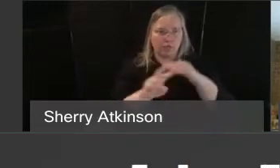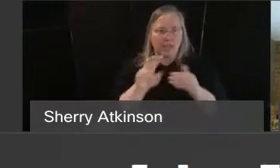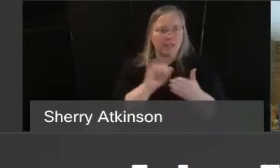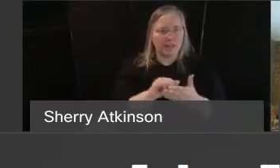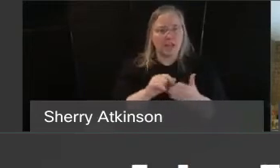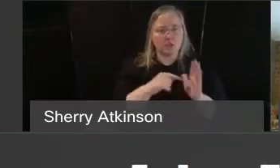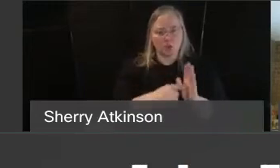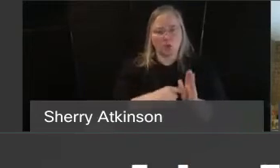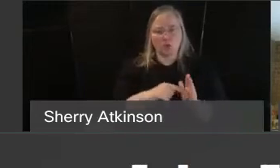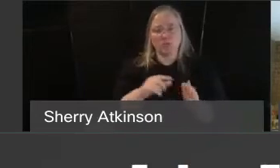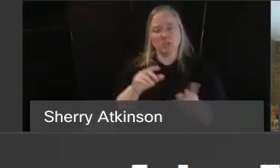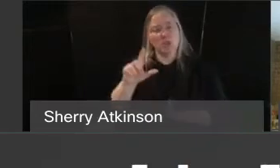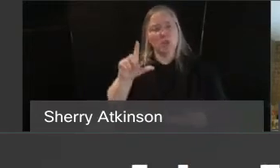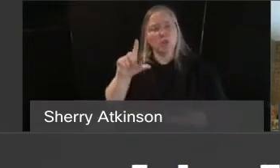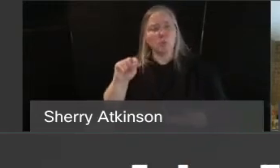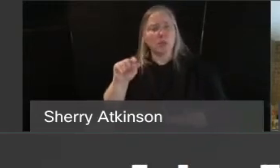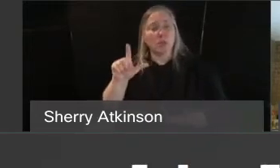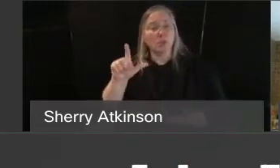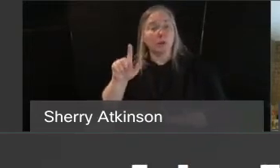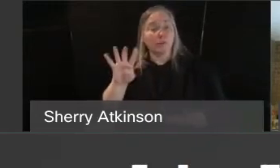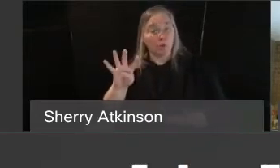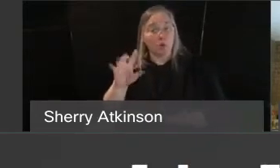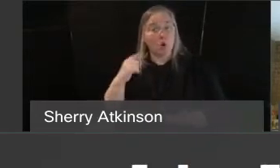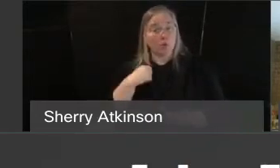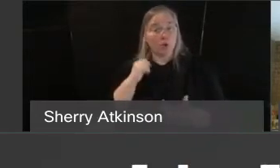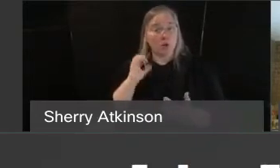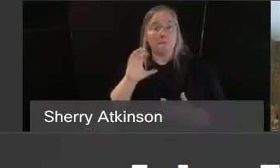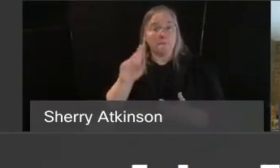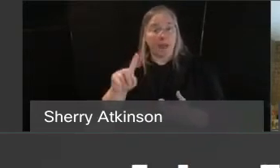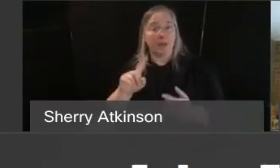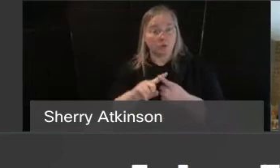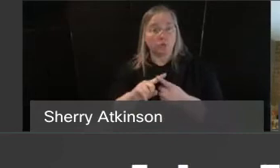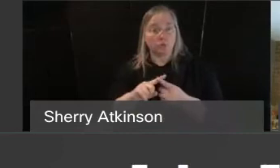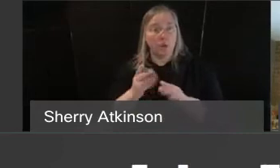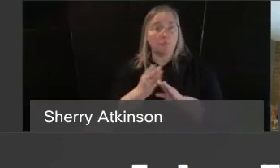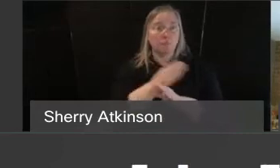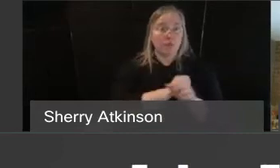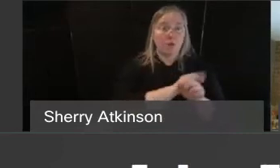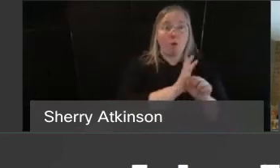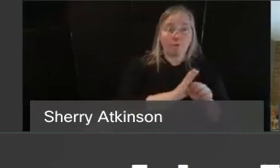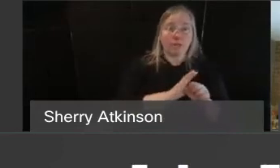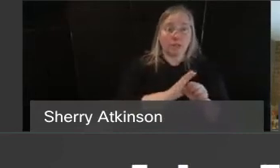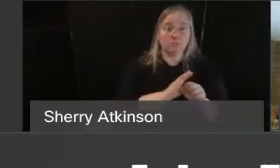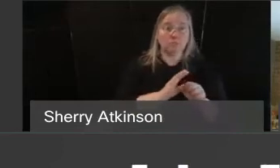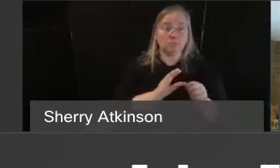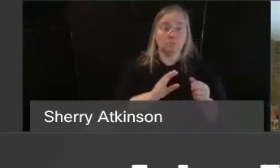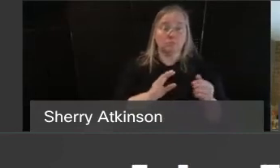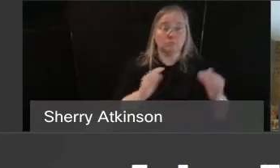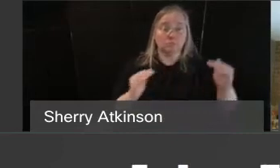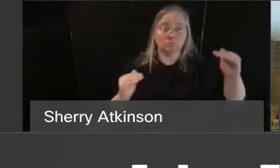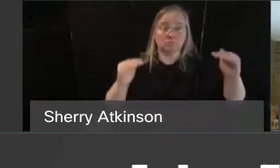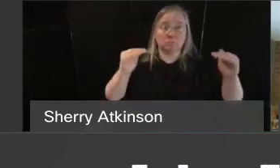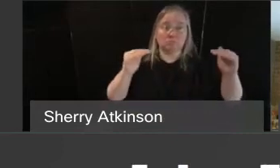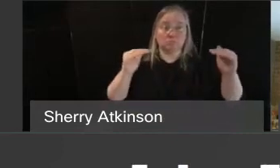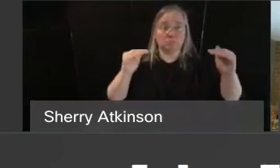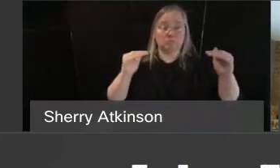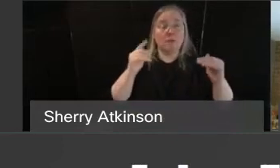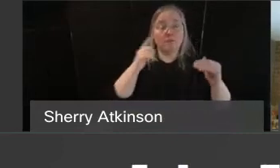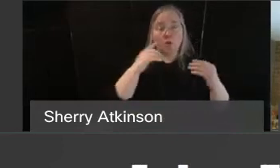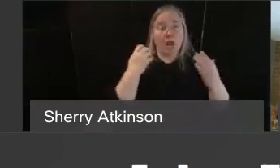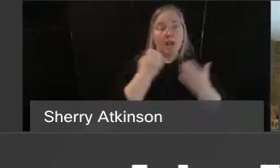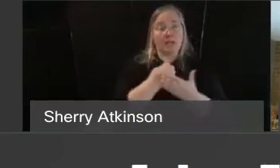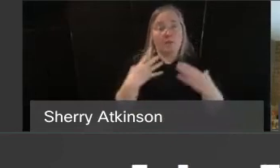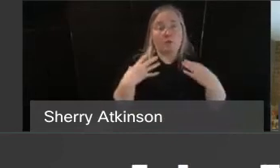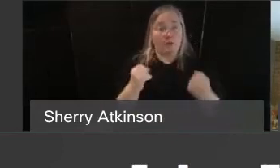we're back to where we were pre-COVID in terms of the economic recovery. So that's